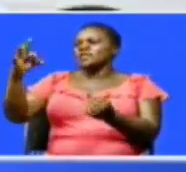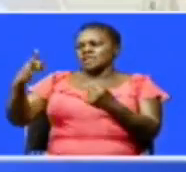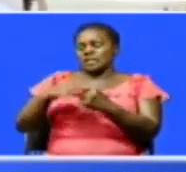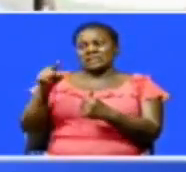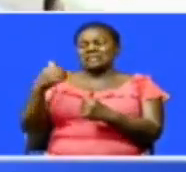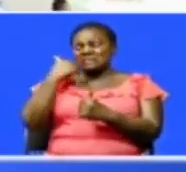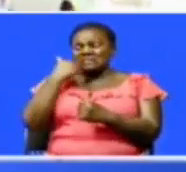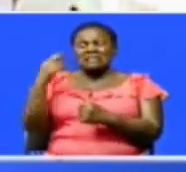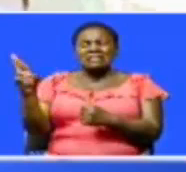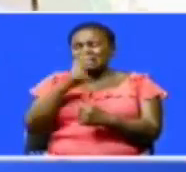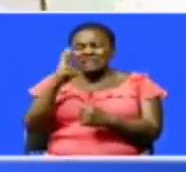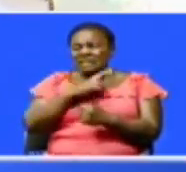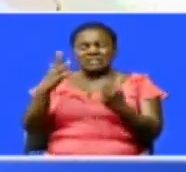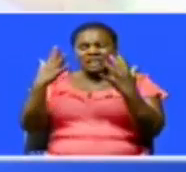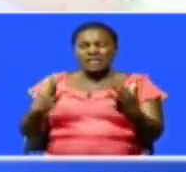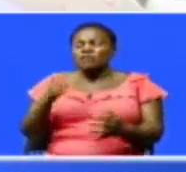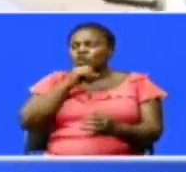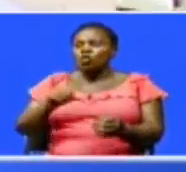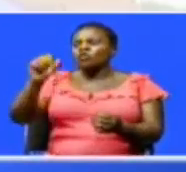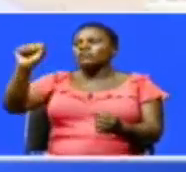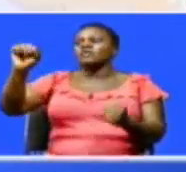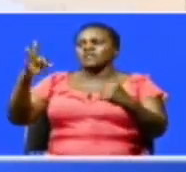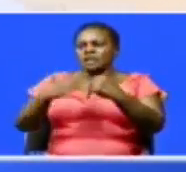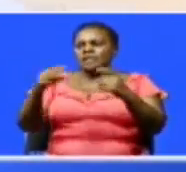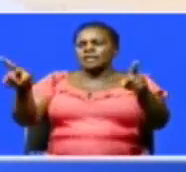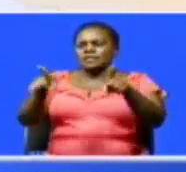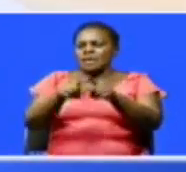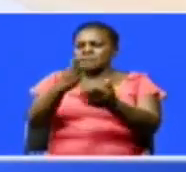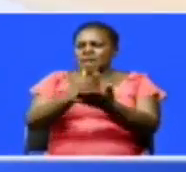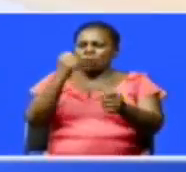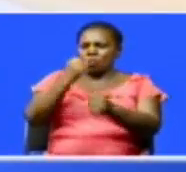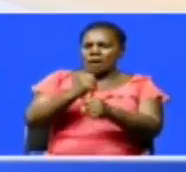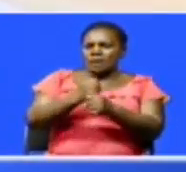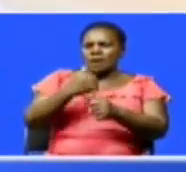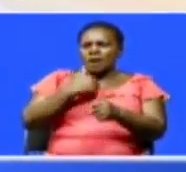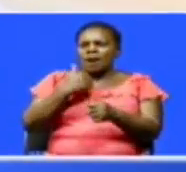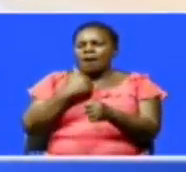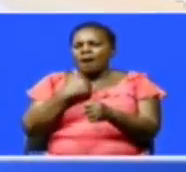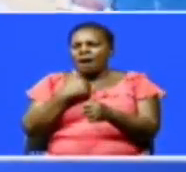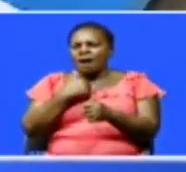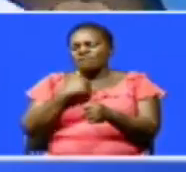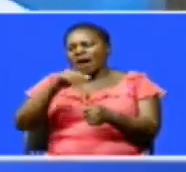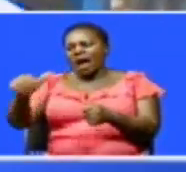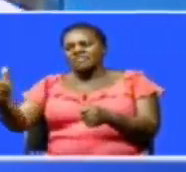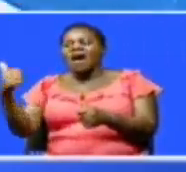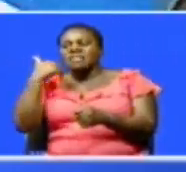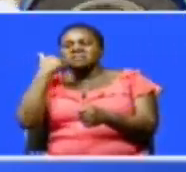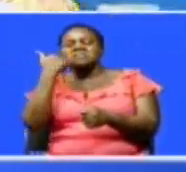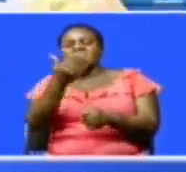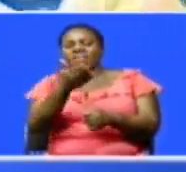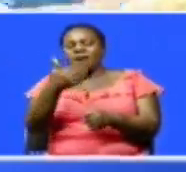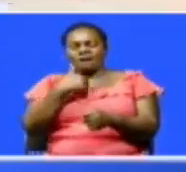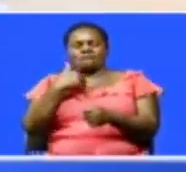this disease is dangerous to them. And as two, we have those who are working but they have comorbidities. This to mean they have some